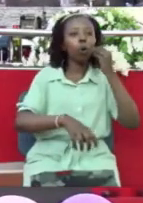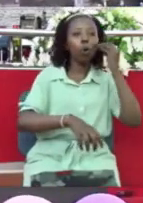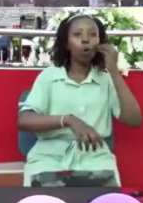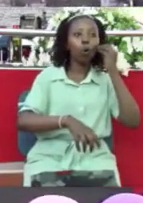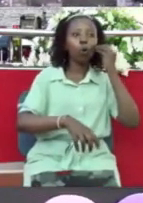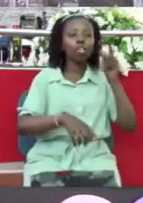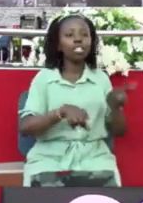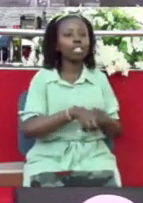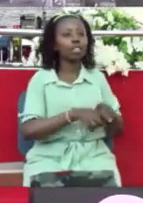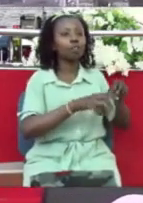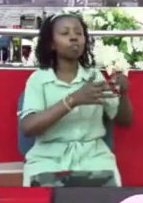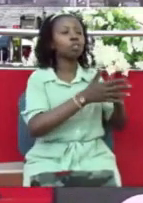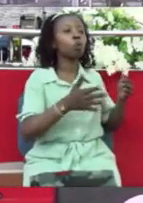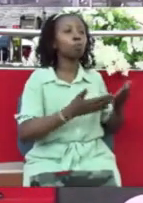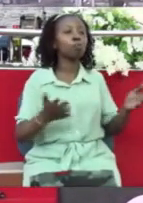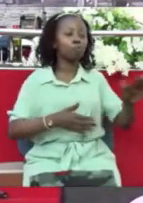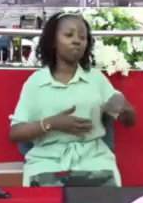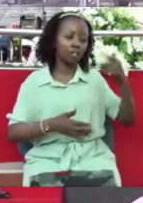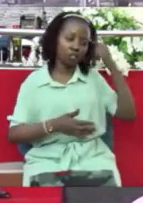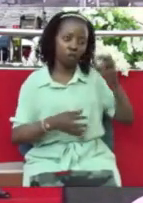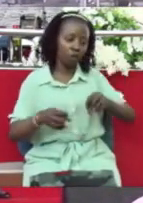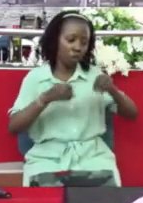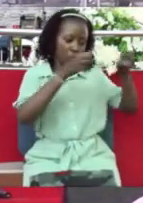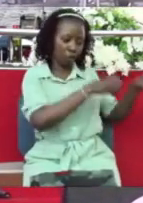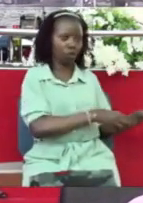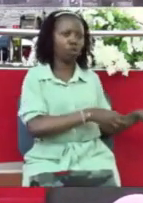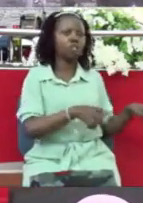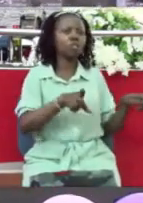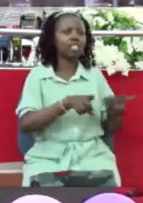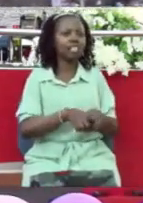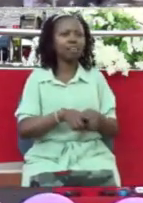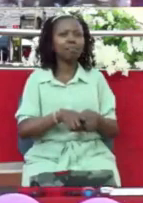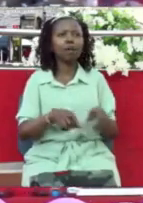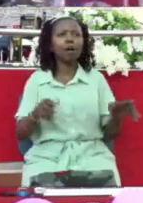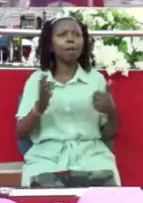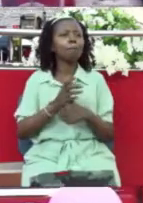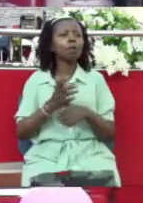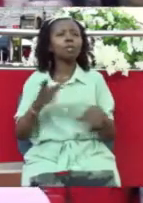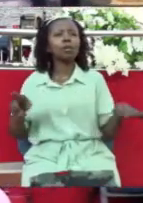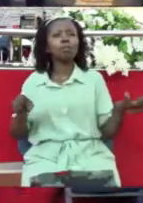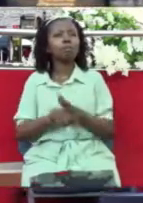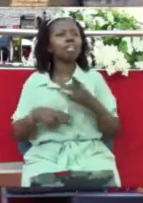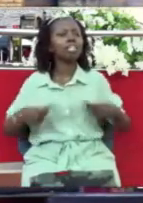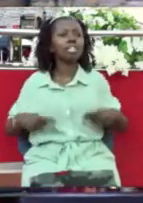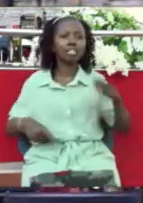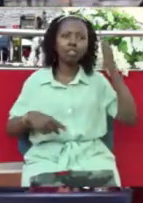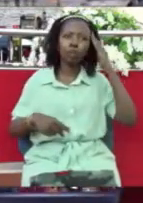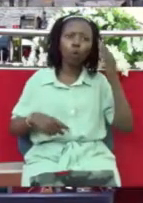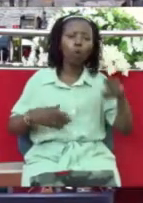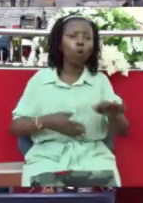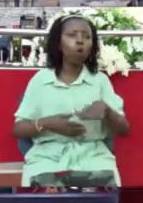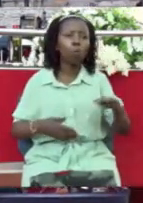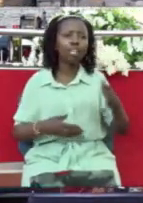at home it would just stop and wait. Sasa shida yetu wengi. Yeah, our problem, many of us. Tunajua pahali pa kuwekelewa. We just know a place to be